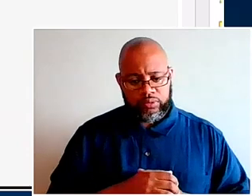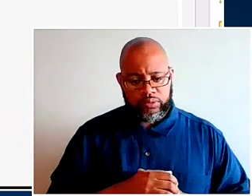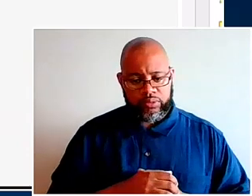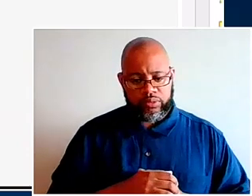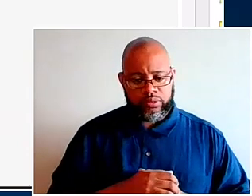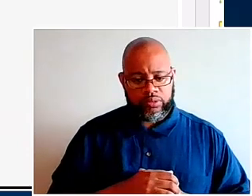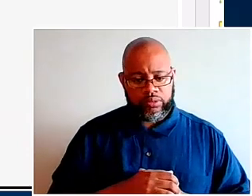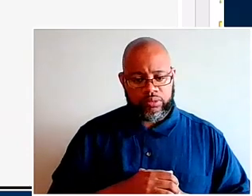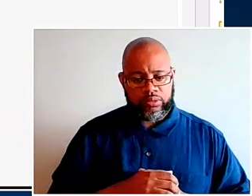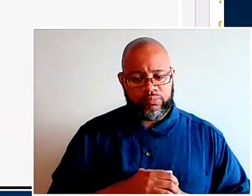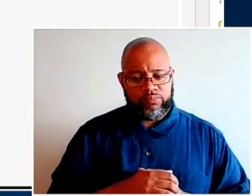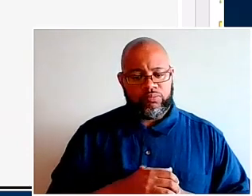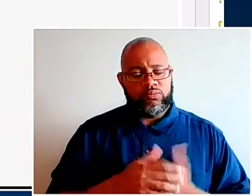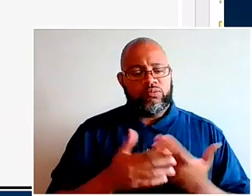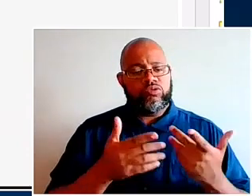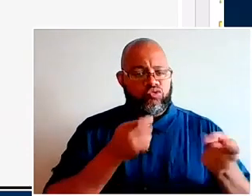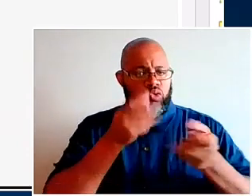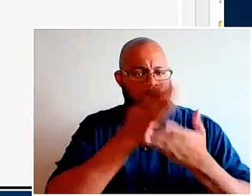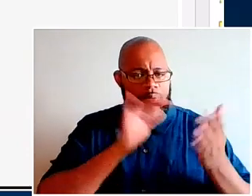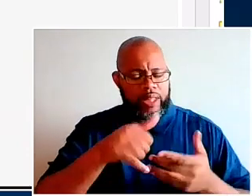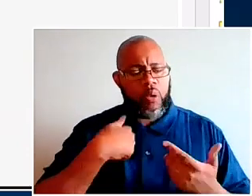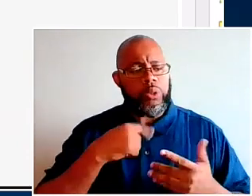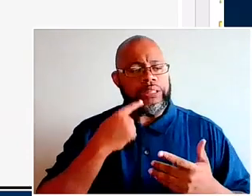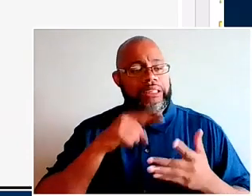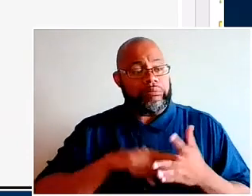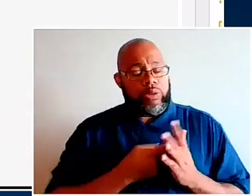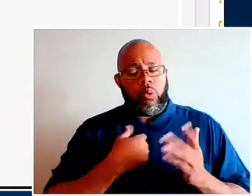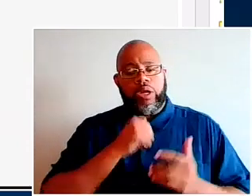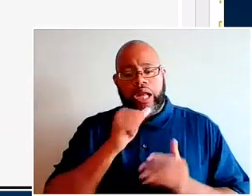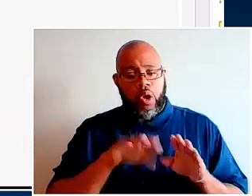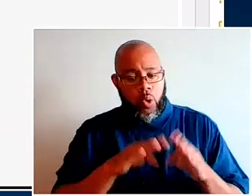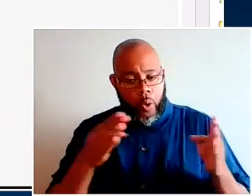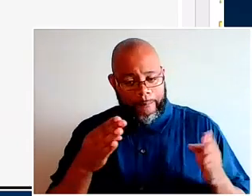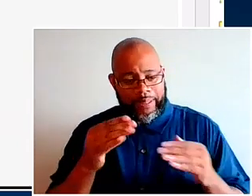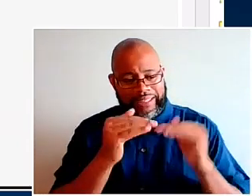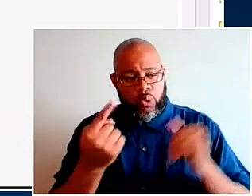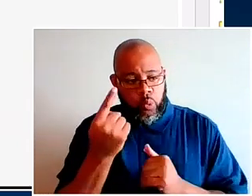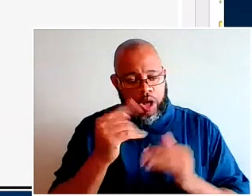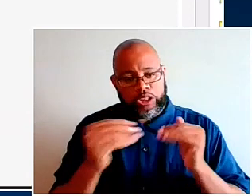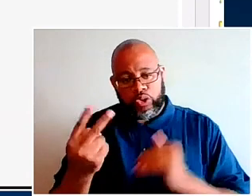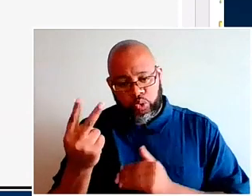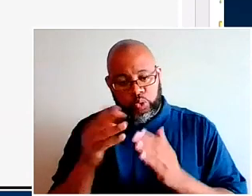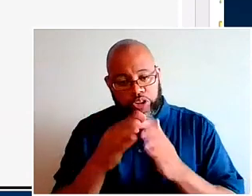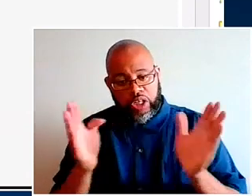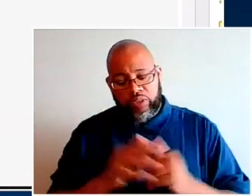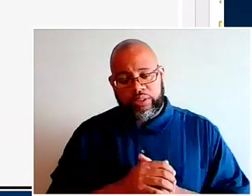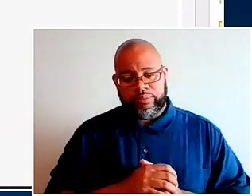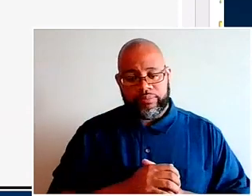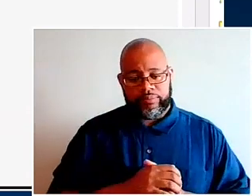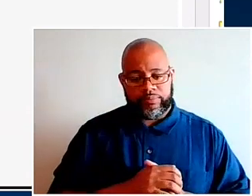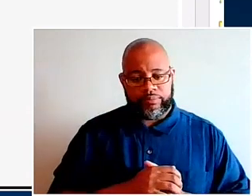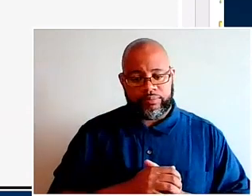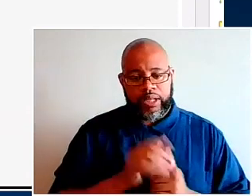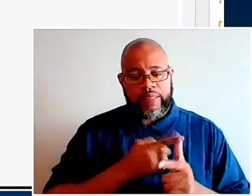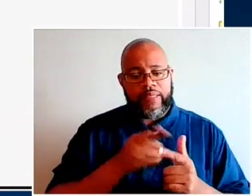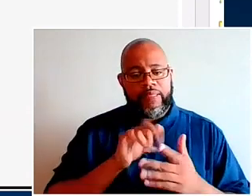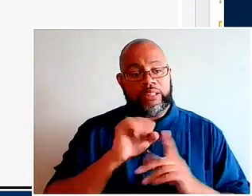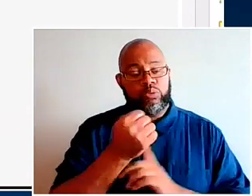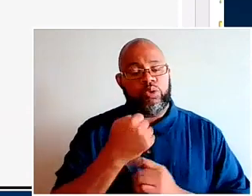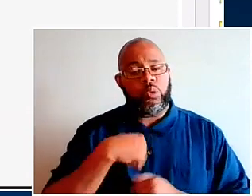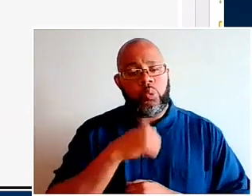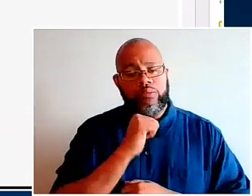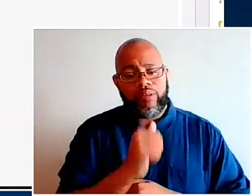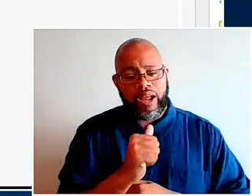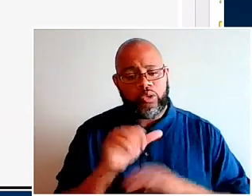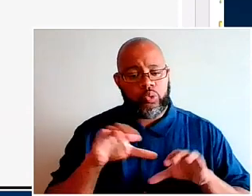rein some of that in. We had said initially that we weren't opening up tier one, tier two generally, and that is the case. We're not